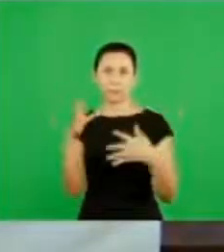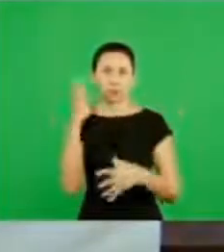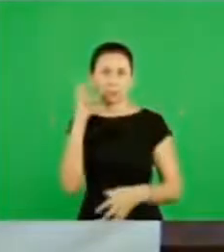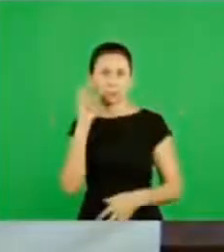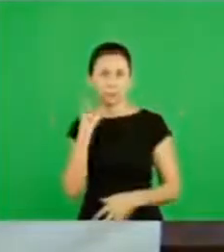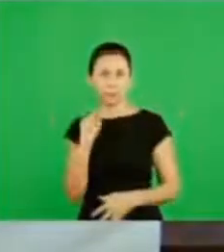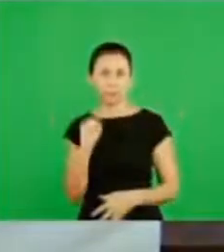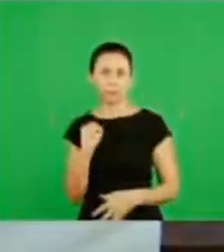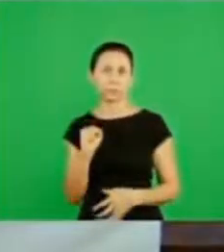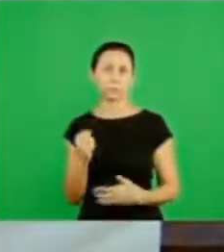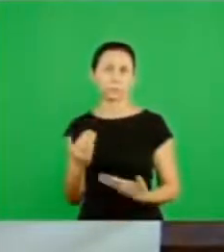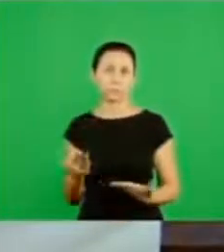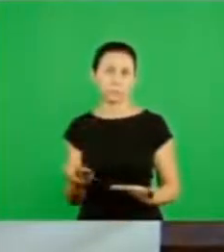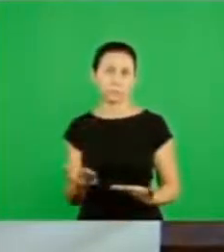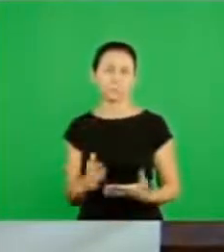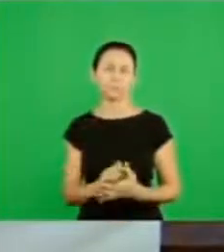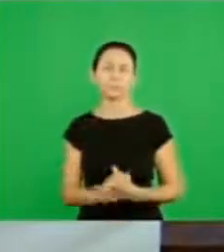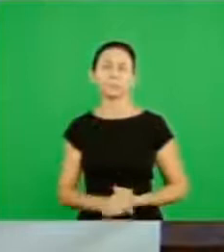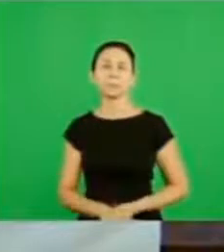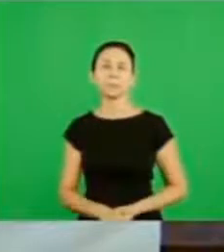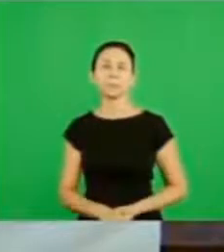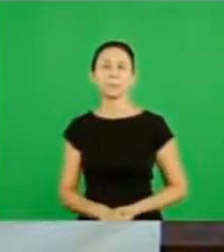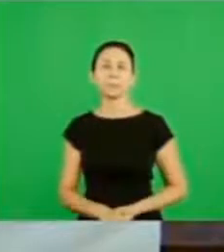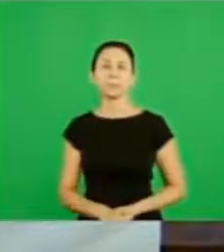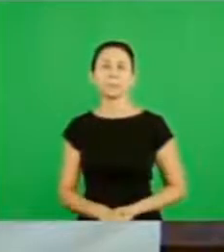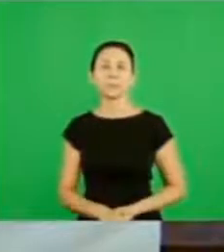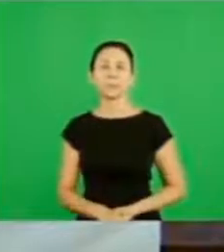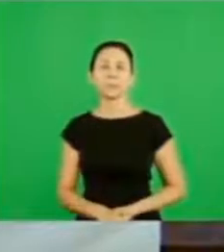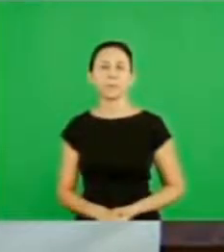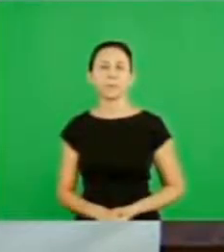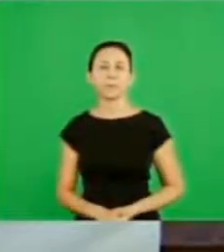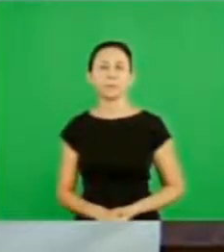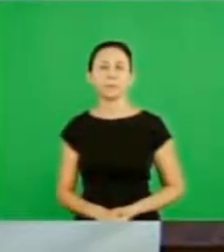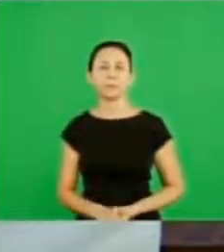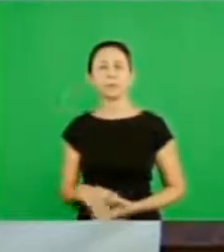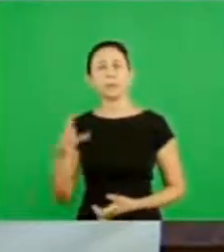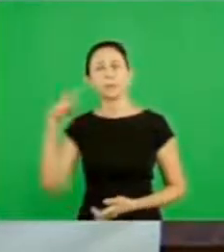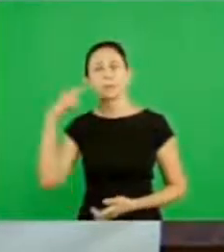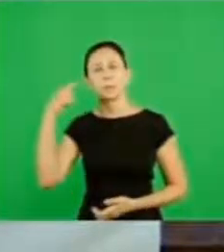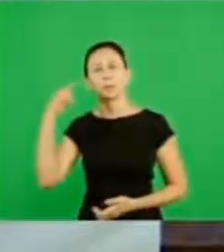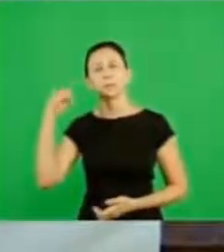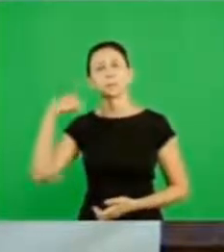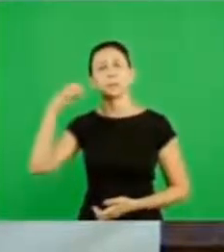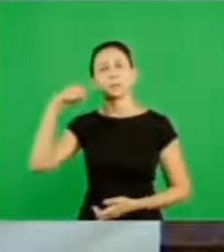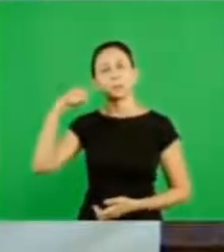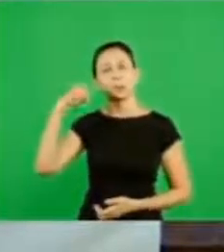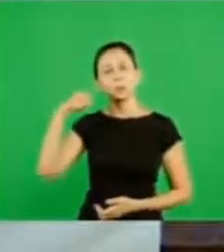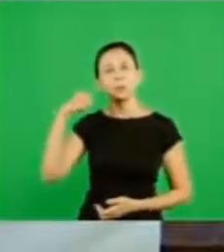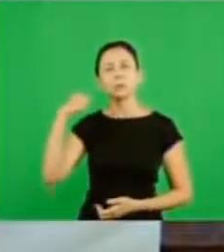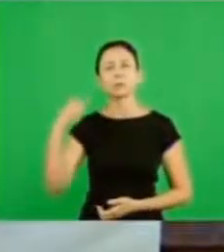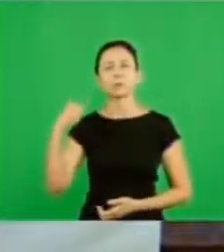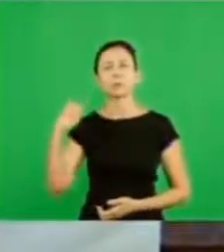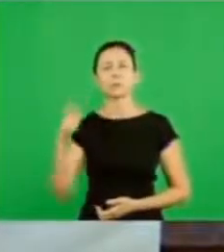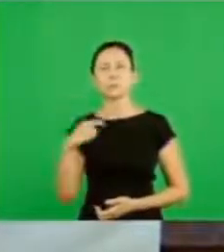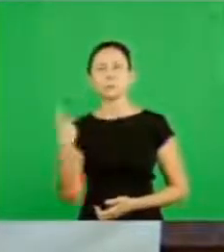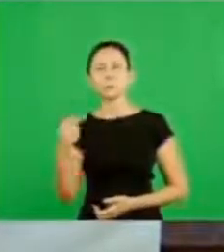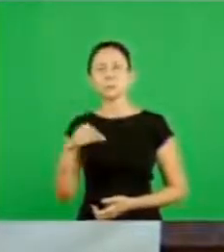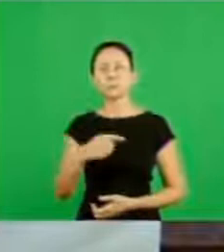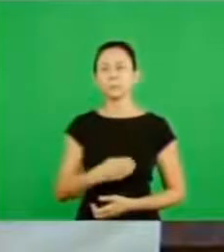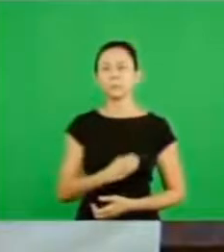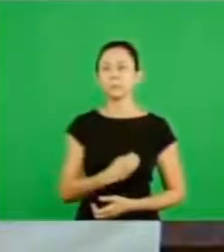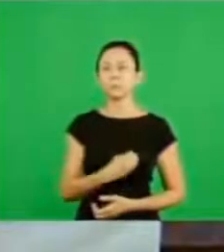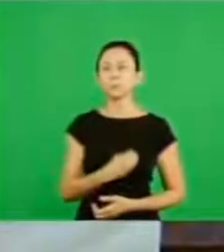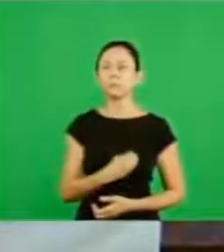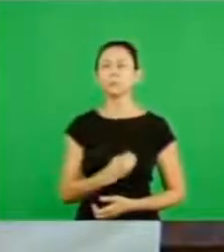of diseases. So those who are here listening on transmission, those ones here present,